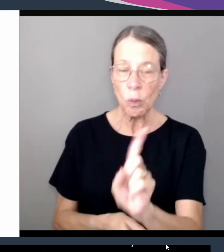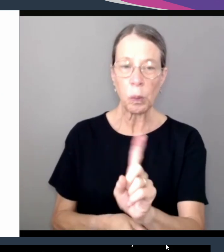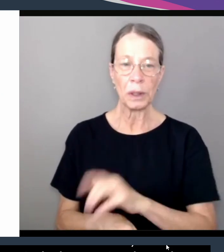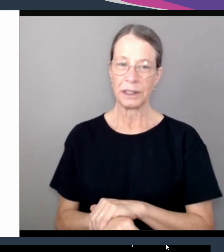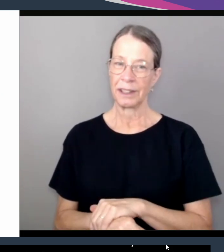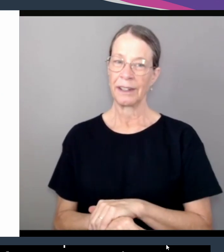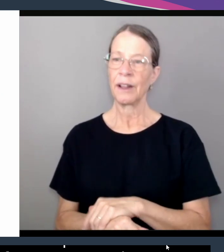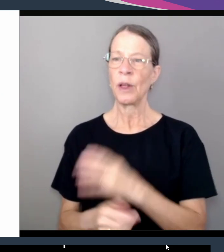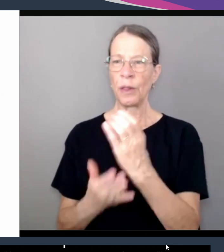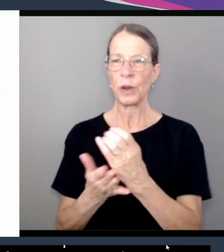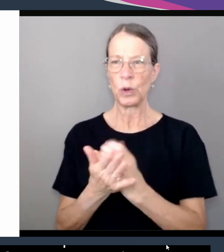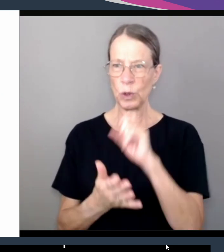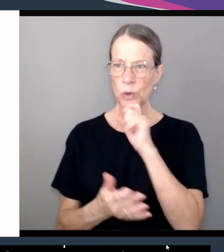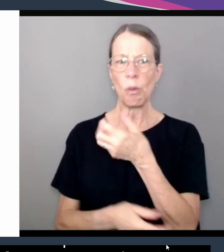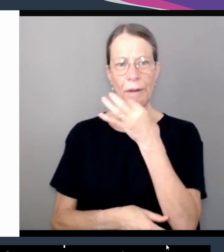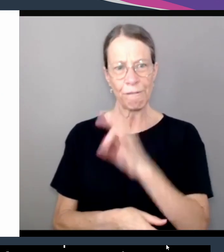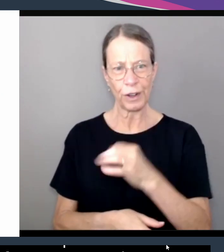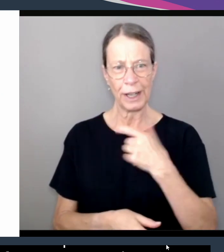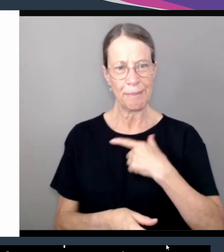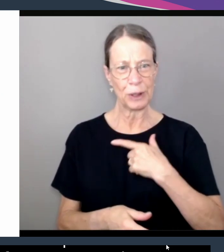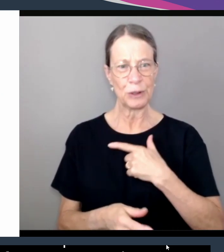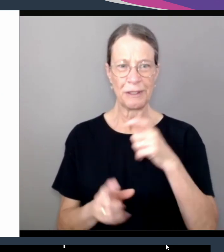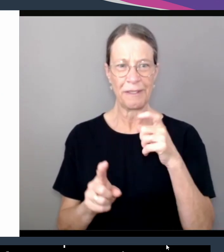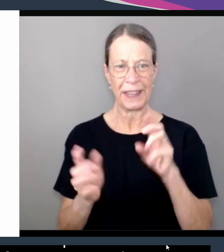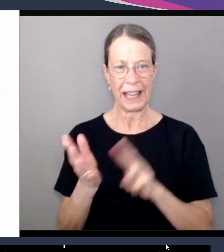National Disability Research Partnership.